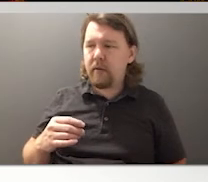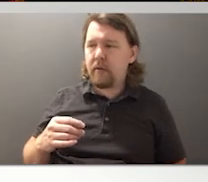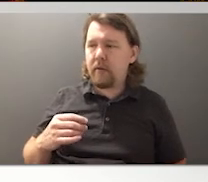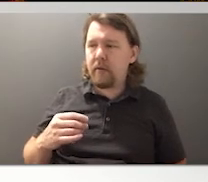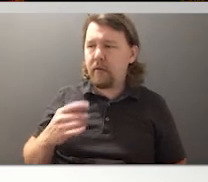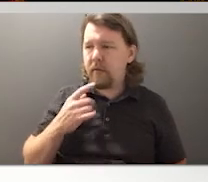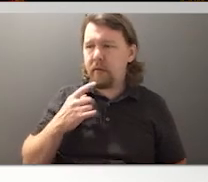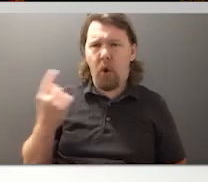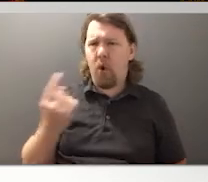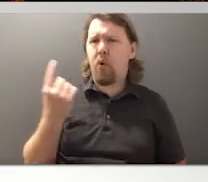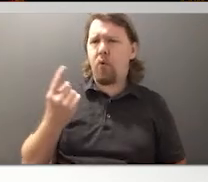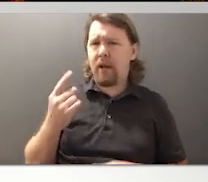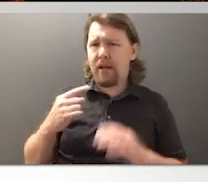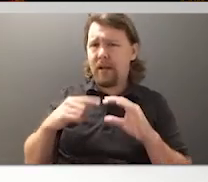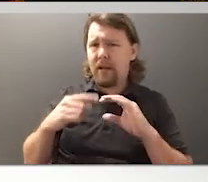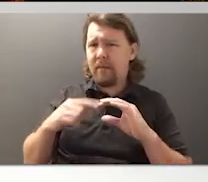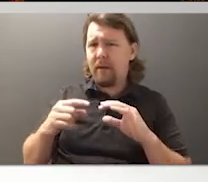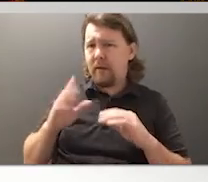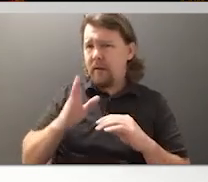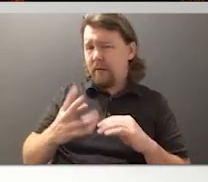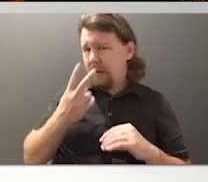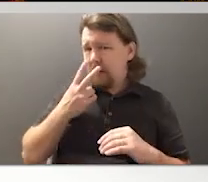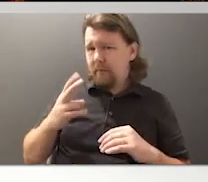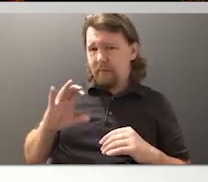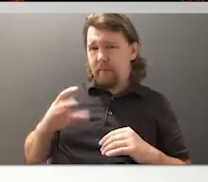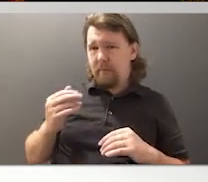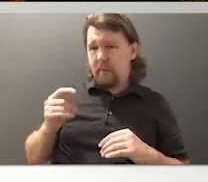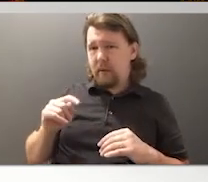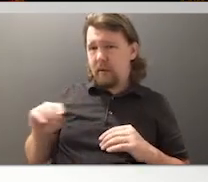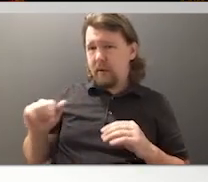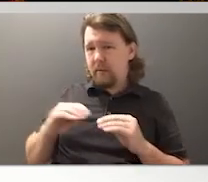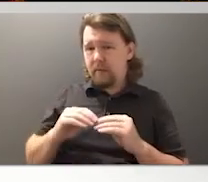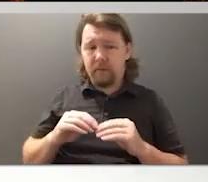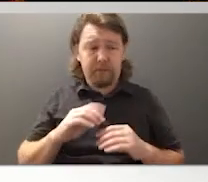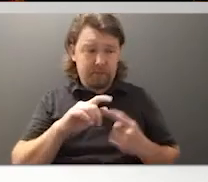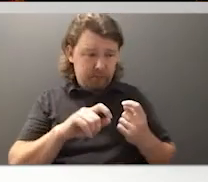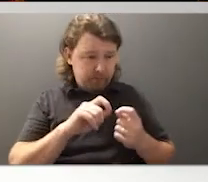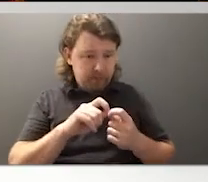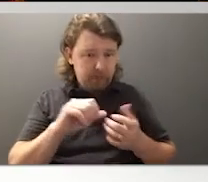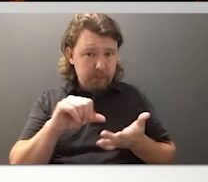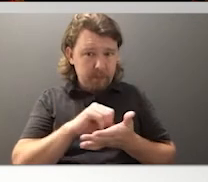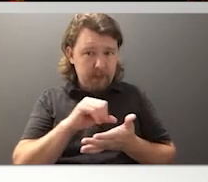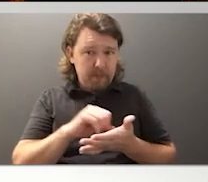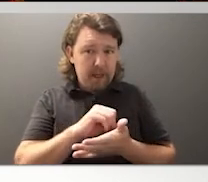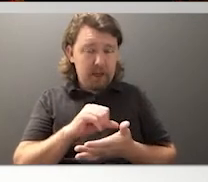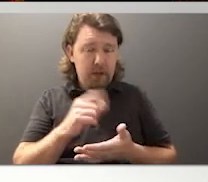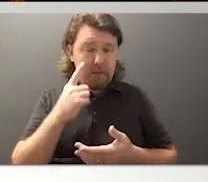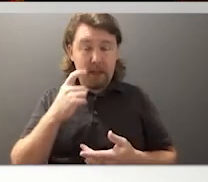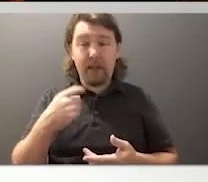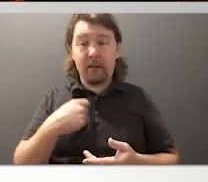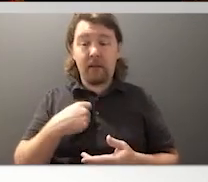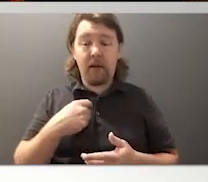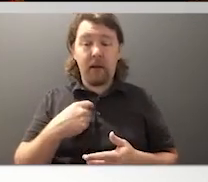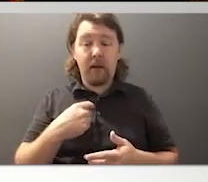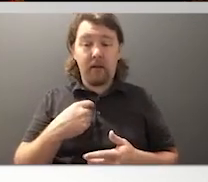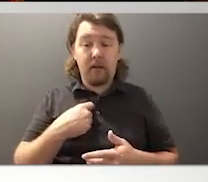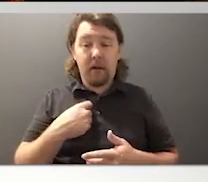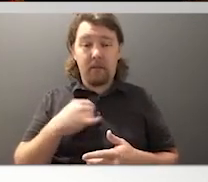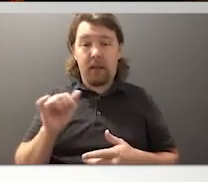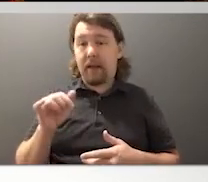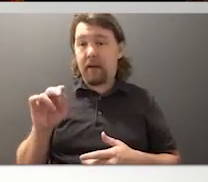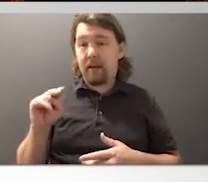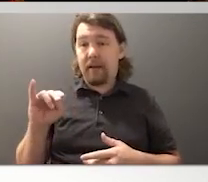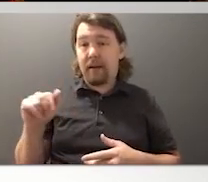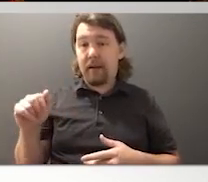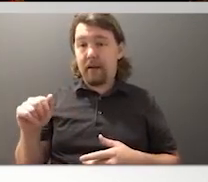matter what machine I'm on. Doesn't matter what time of day. Is there a particular page that you're on? No, but on the landing page, and it's on every page, but